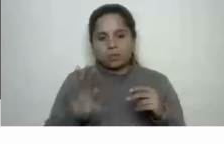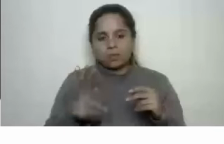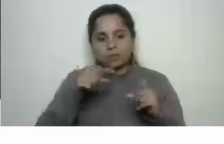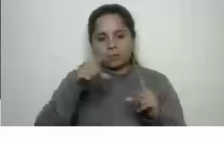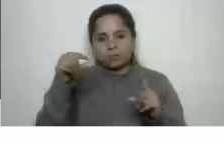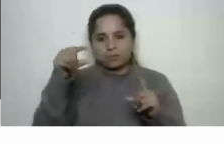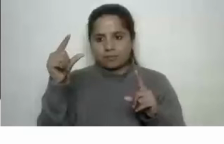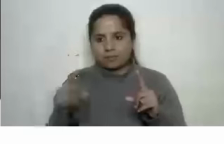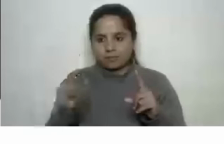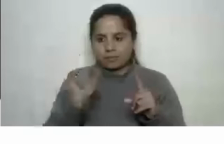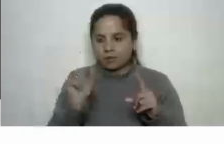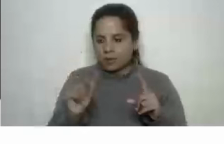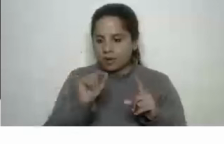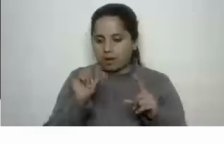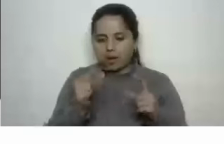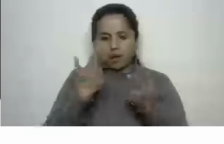petals.